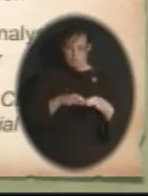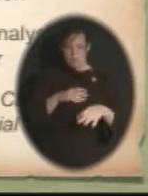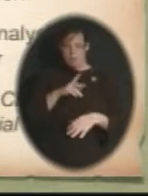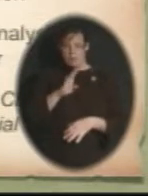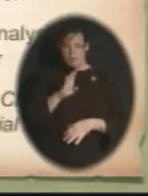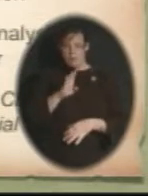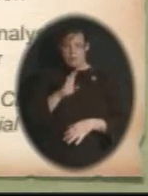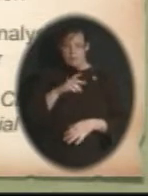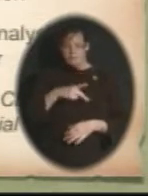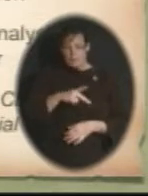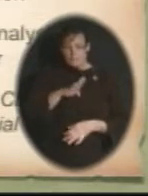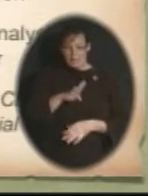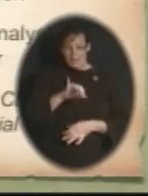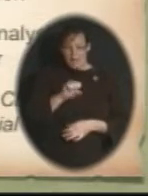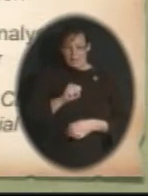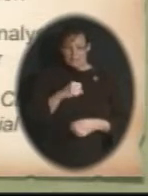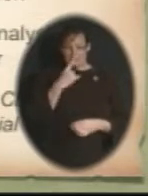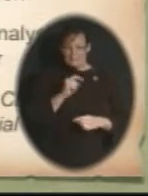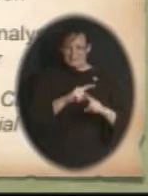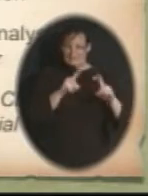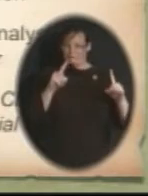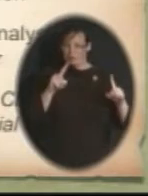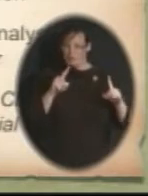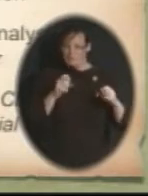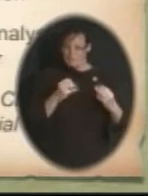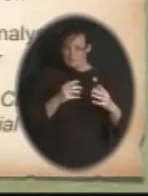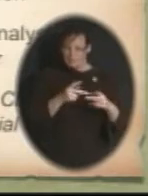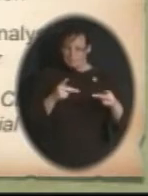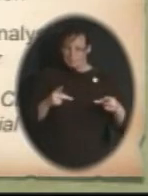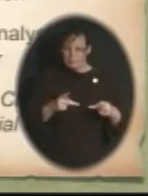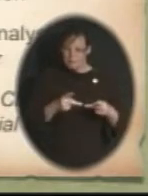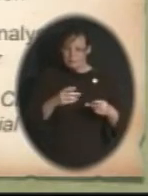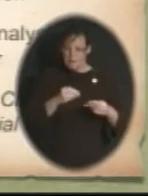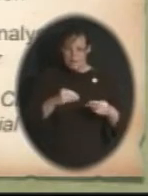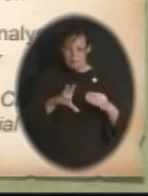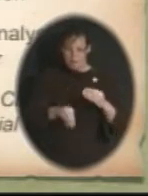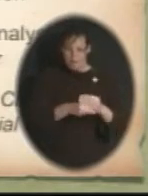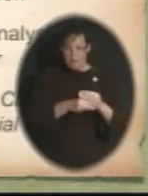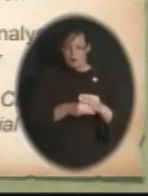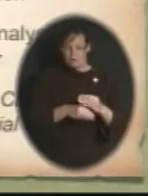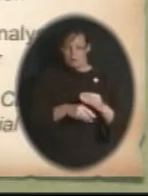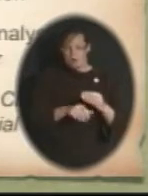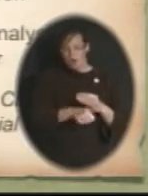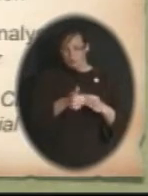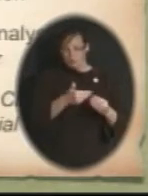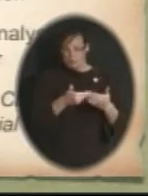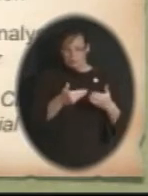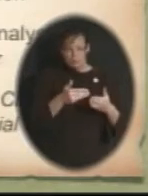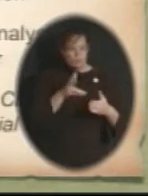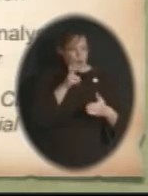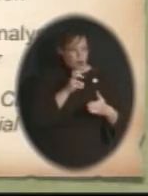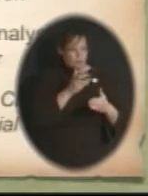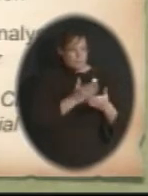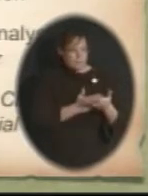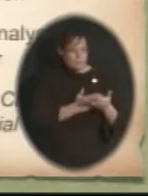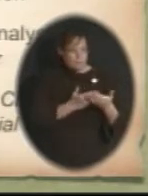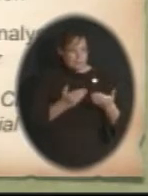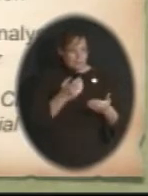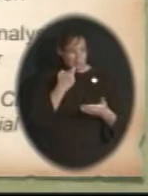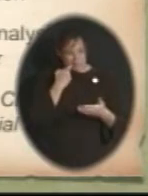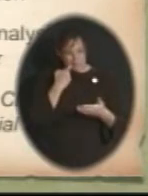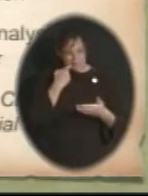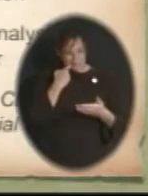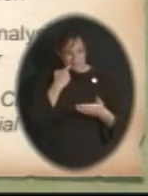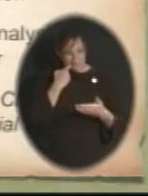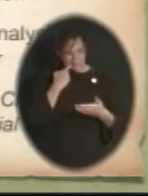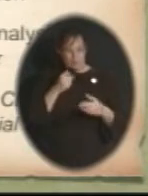PBIS, again, it looks different in lots of places, and we sprinkle it with lots of other things, and you've heard about some of those things recently. Obviously,